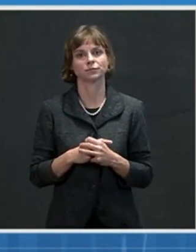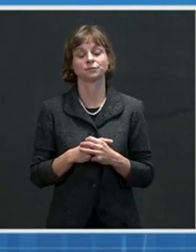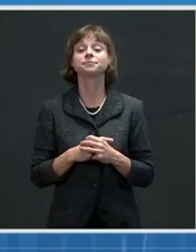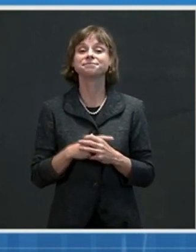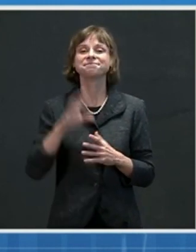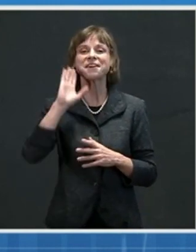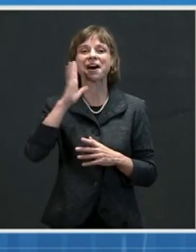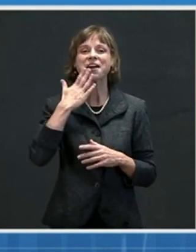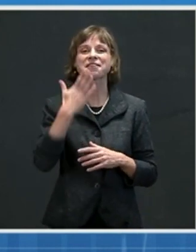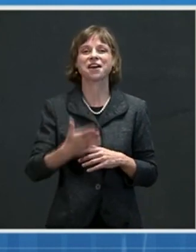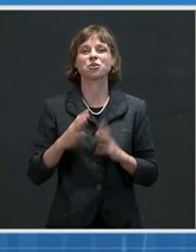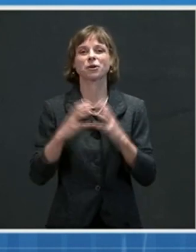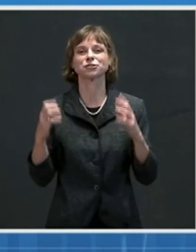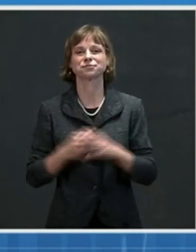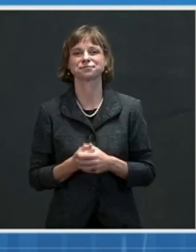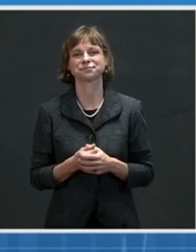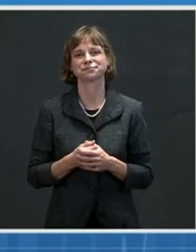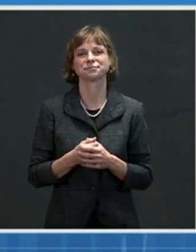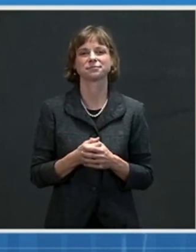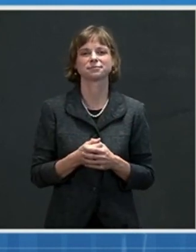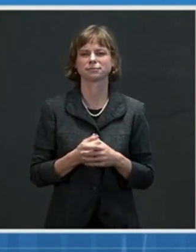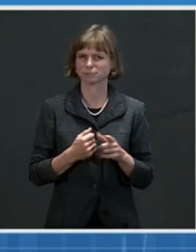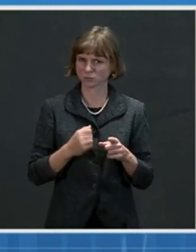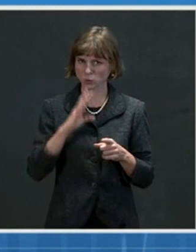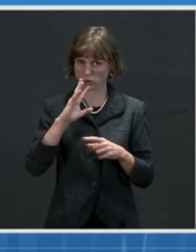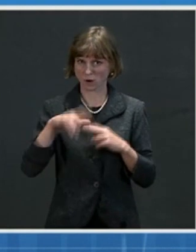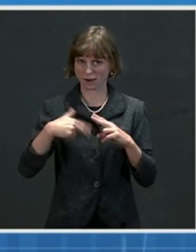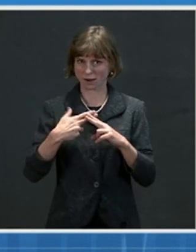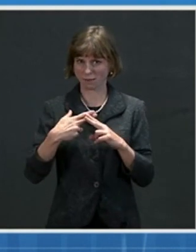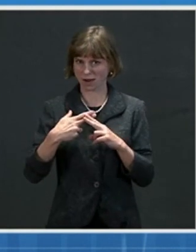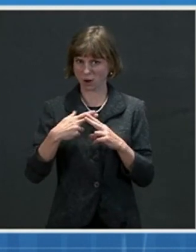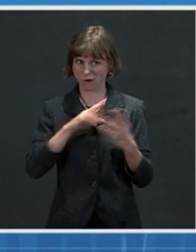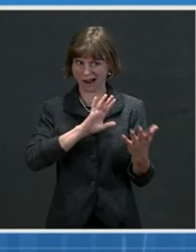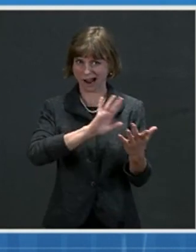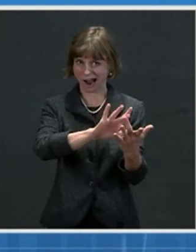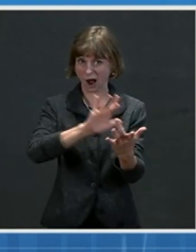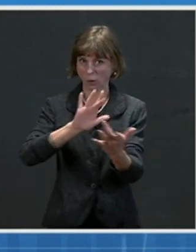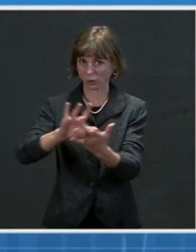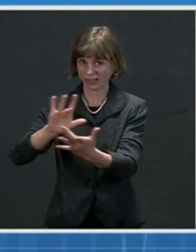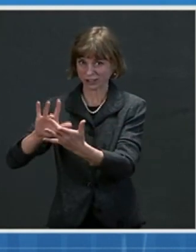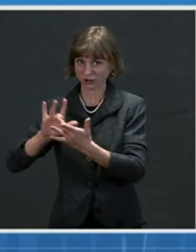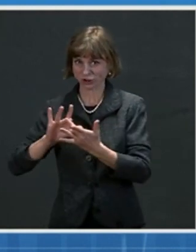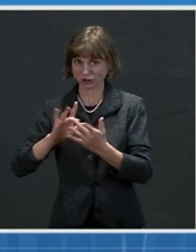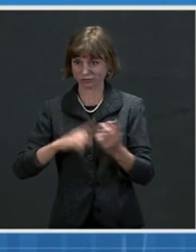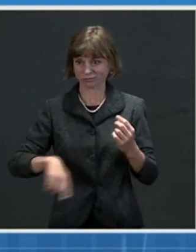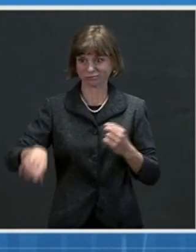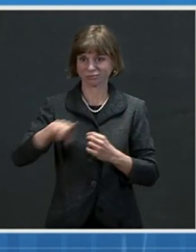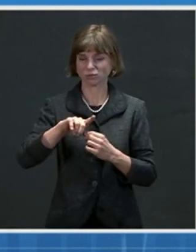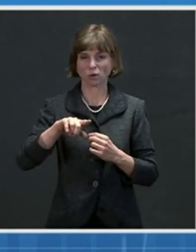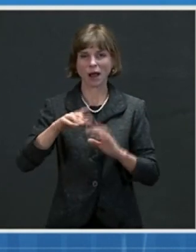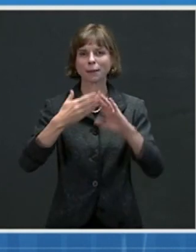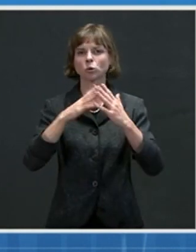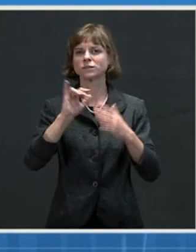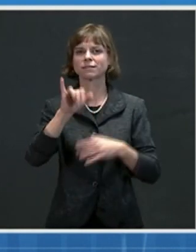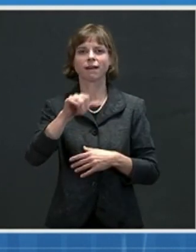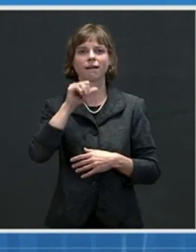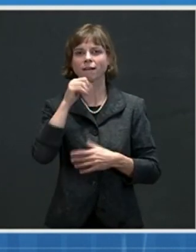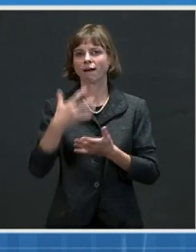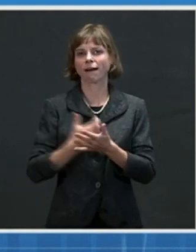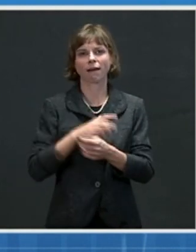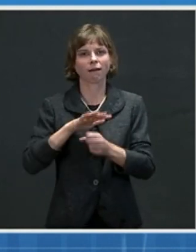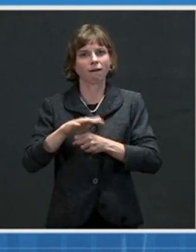Hi, thanks very much. When you're talking about outreach in these underserved communities, one of the